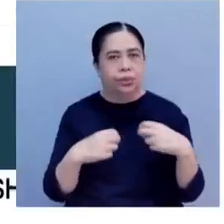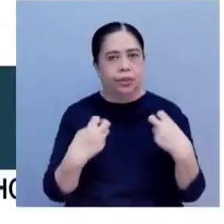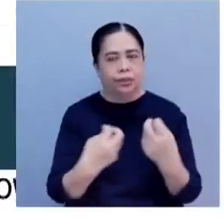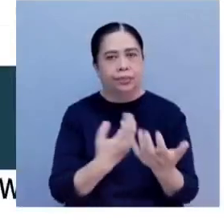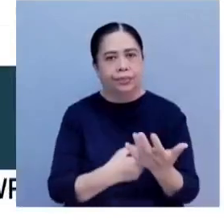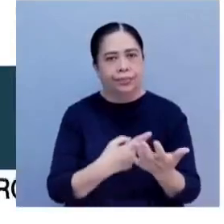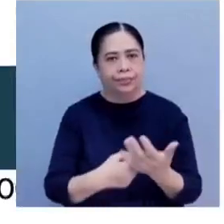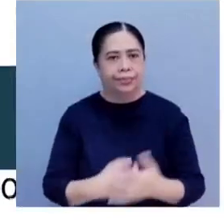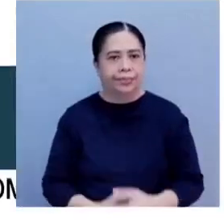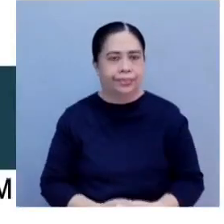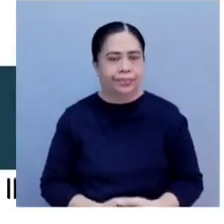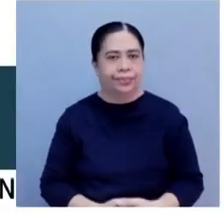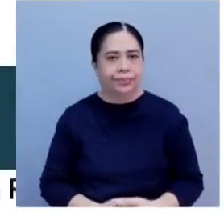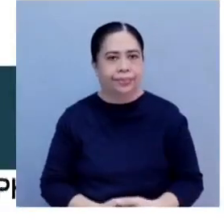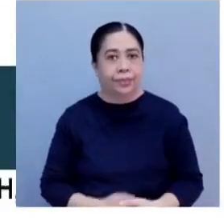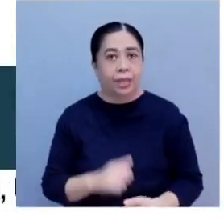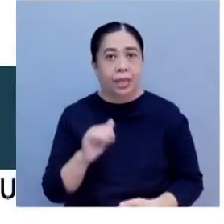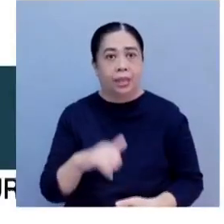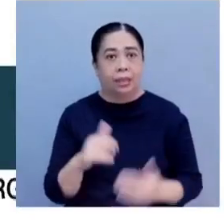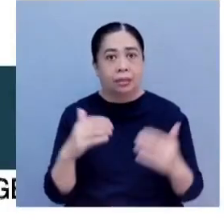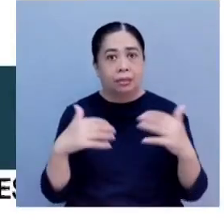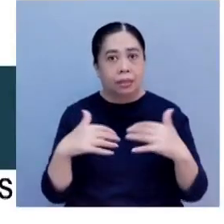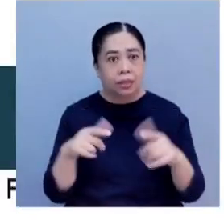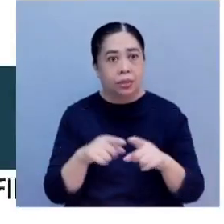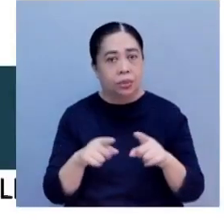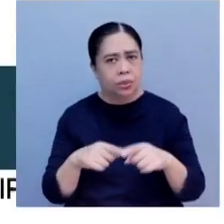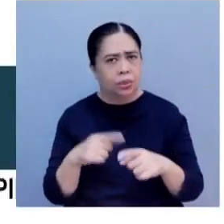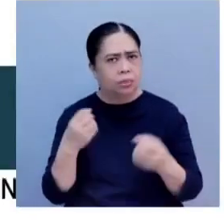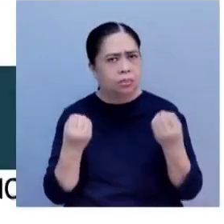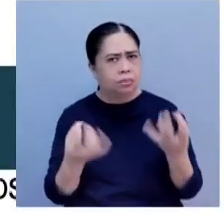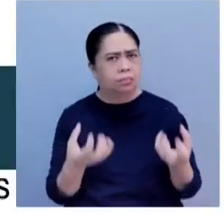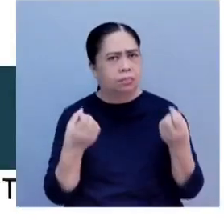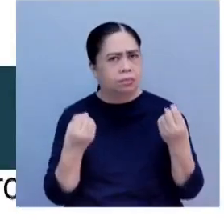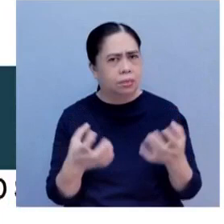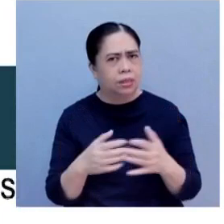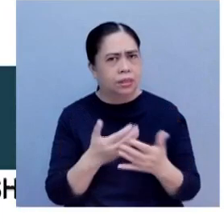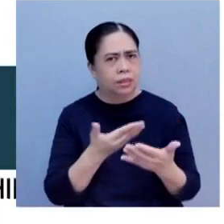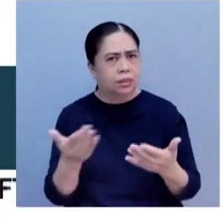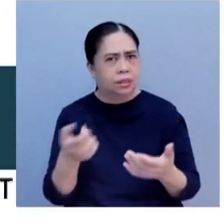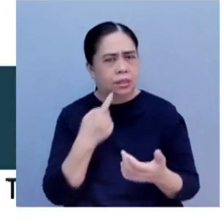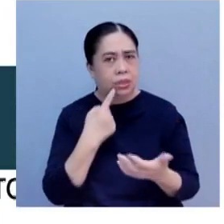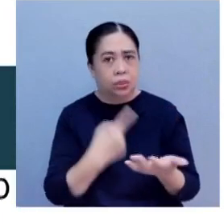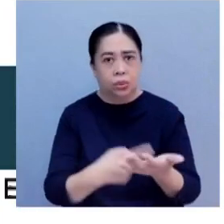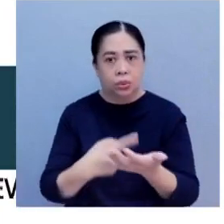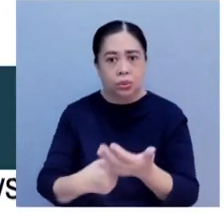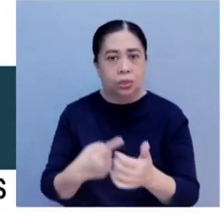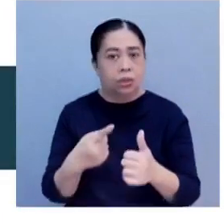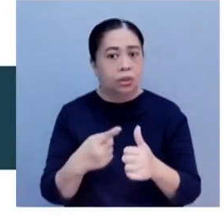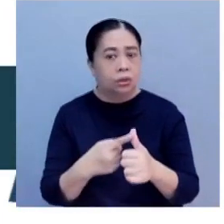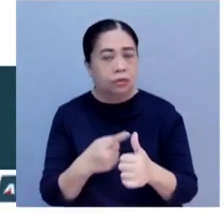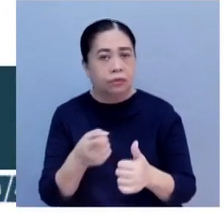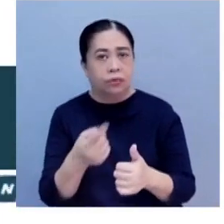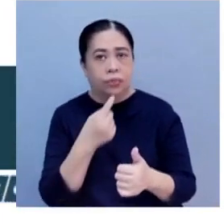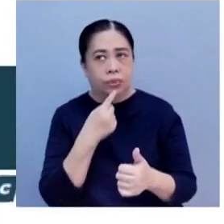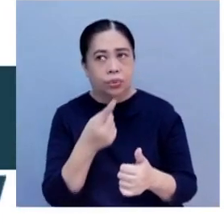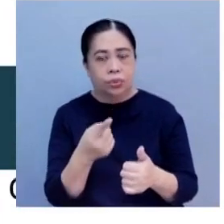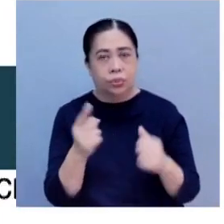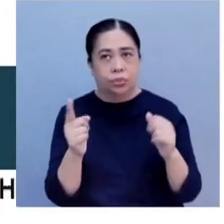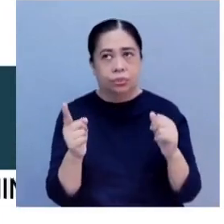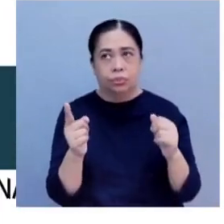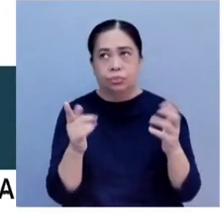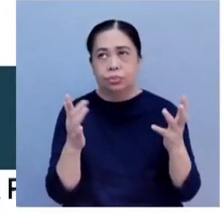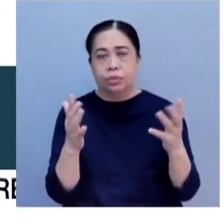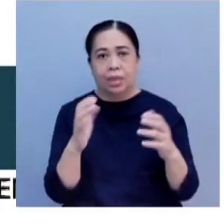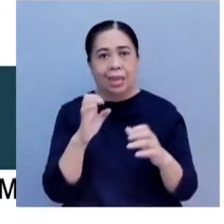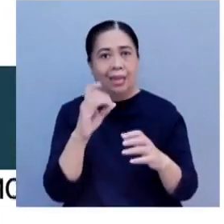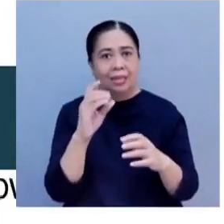All right. In that meeting as well, there were a lot of other things that you tackled. First of all, the EDSA